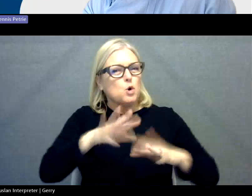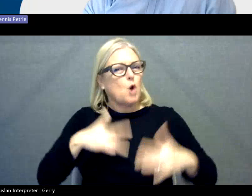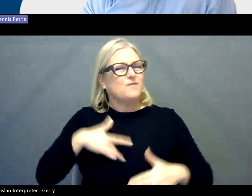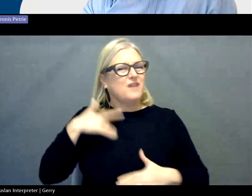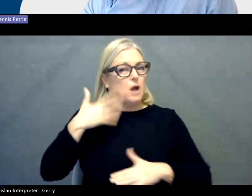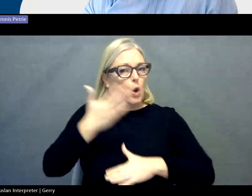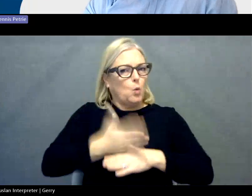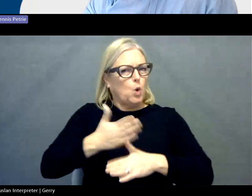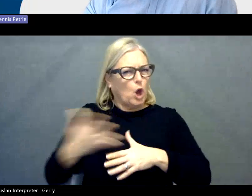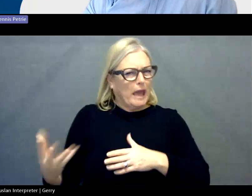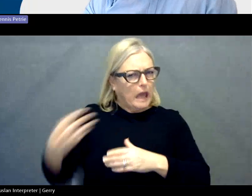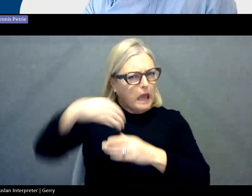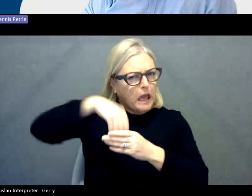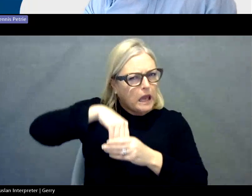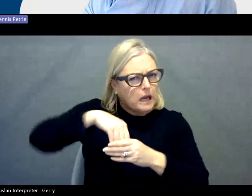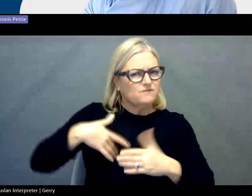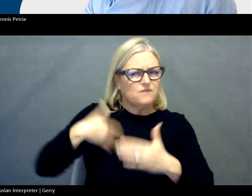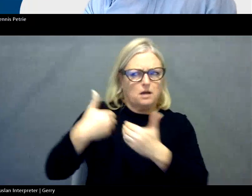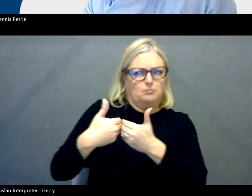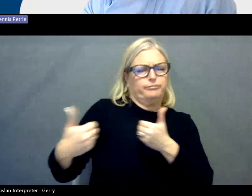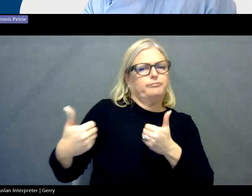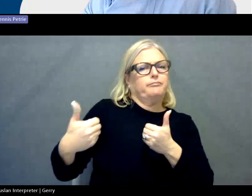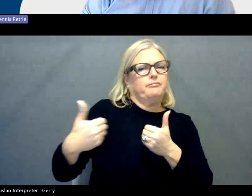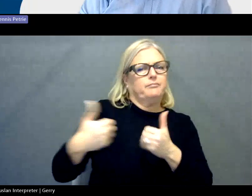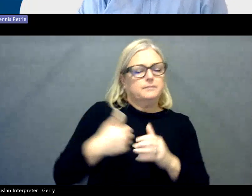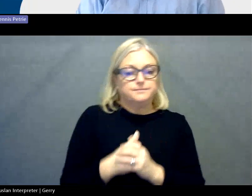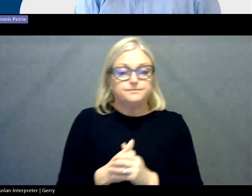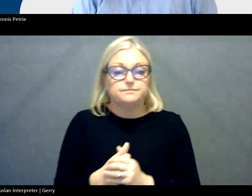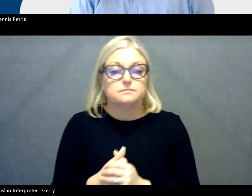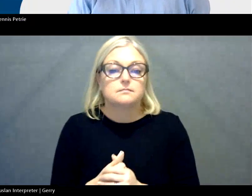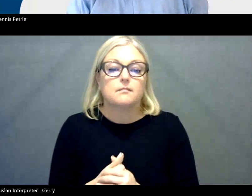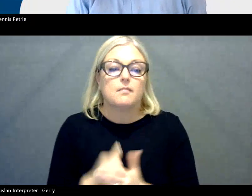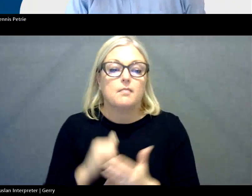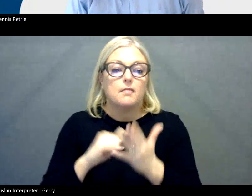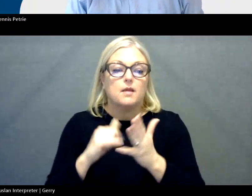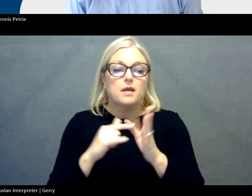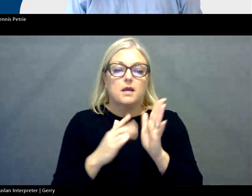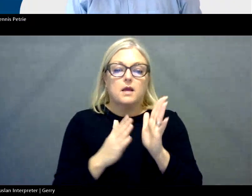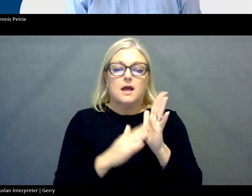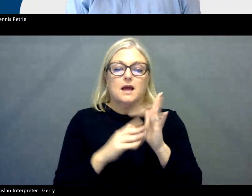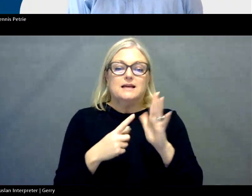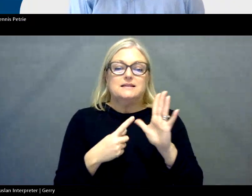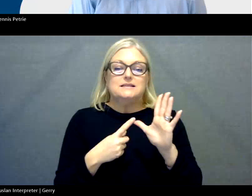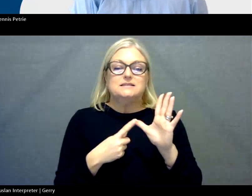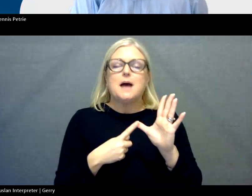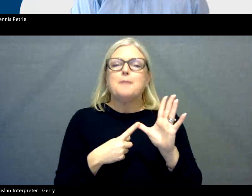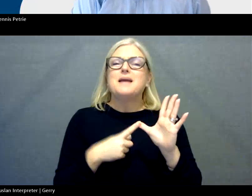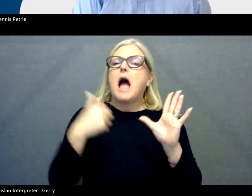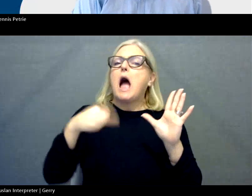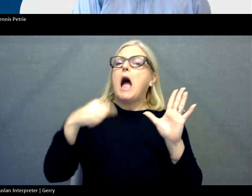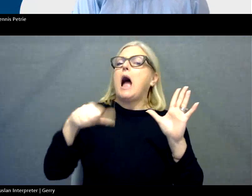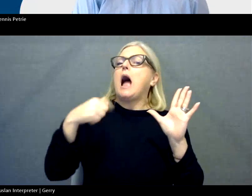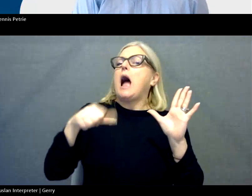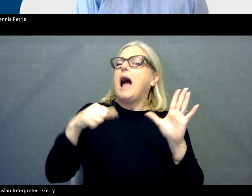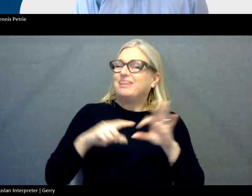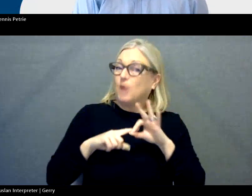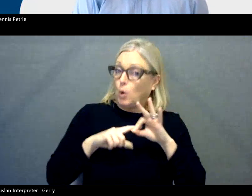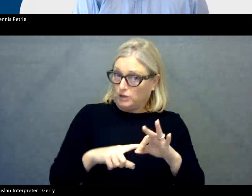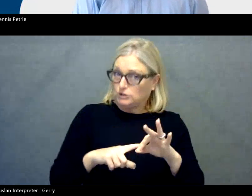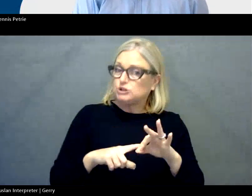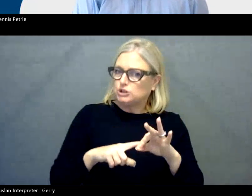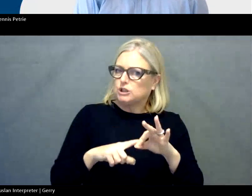know, it'd be good to get your reflections on the challenges. You're getting back to the questions that was in the chat, and I think the question was what's going to happen